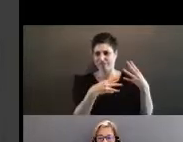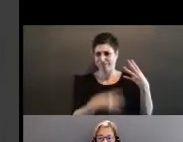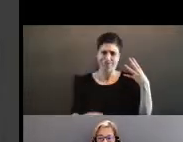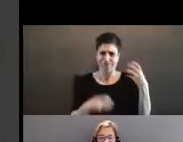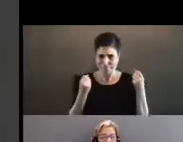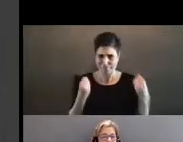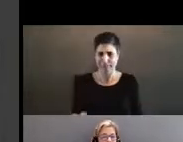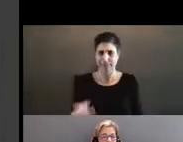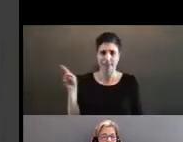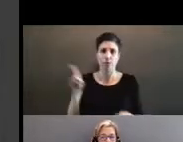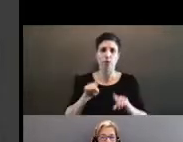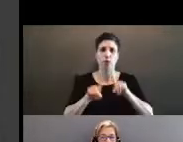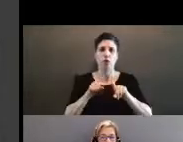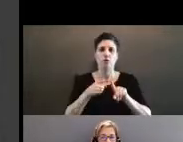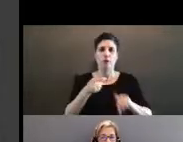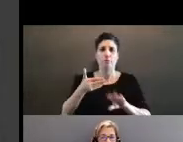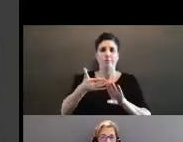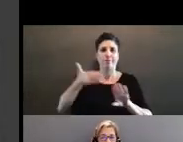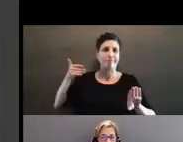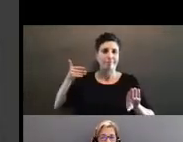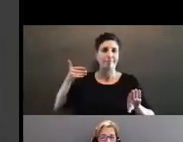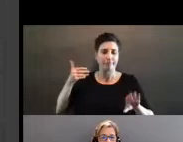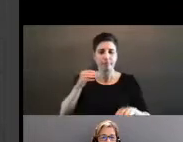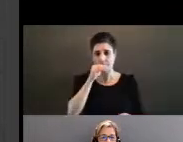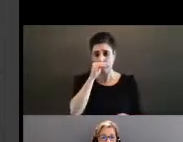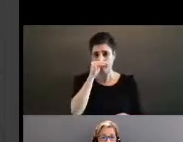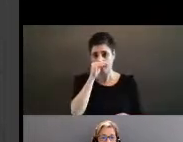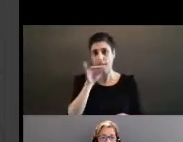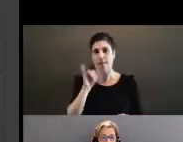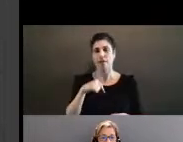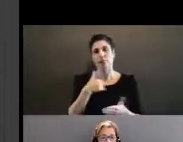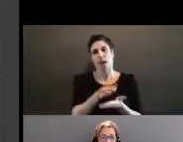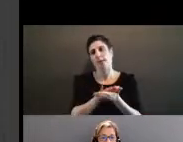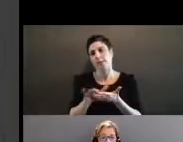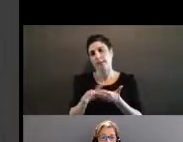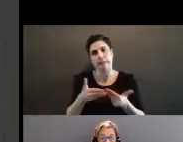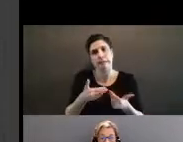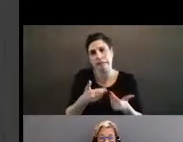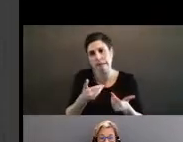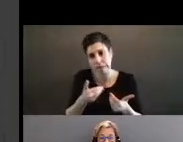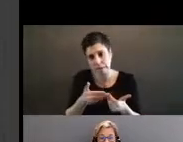piece. So that's a really nice tool for